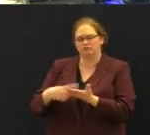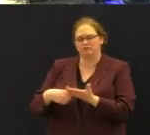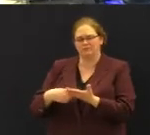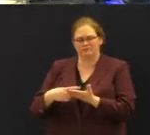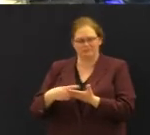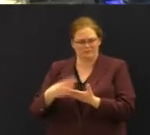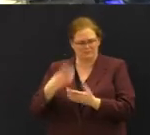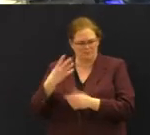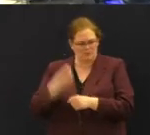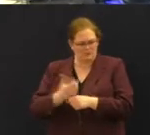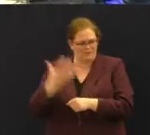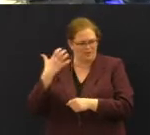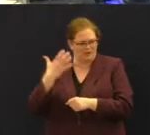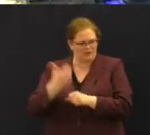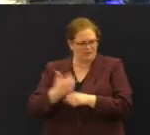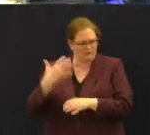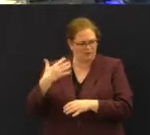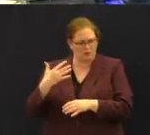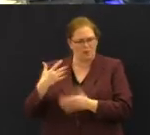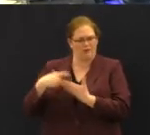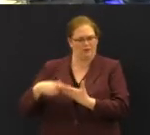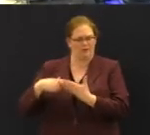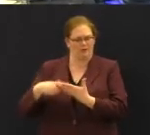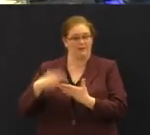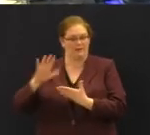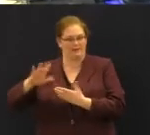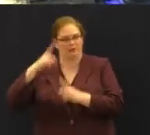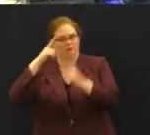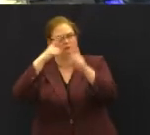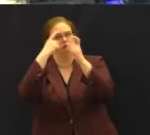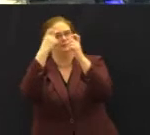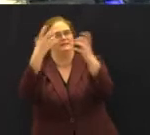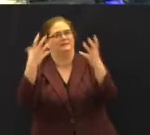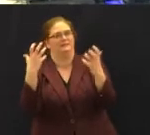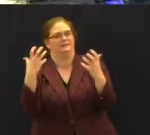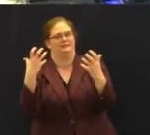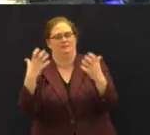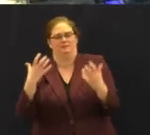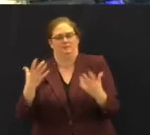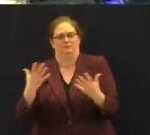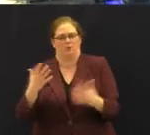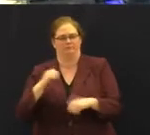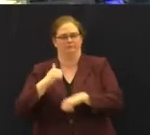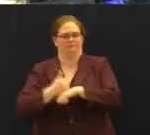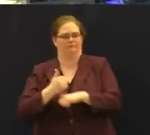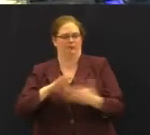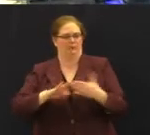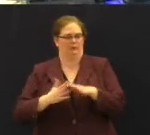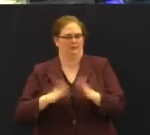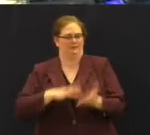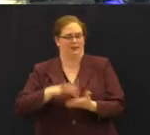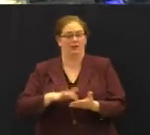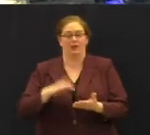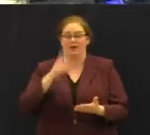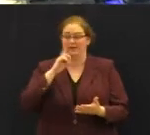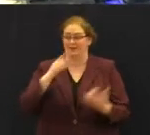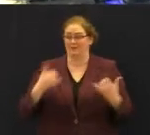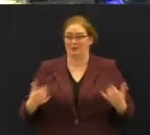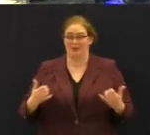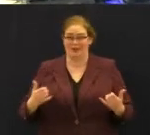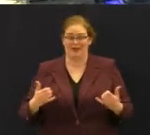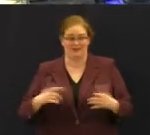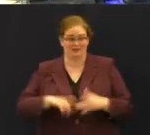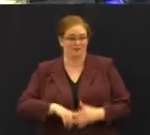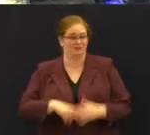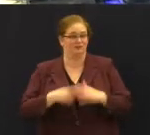4 or 5 years ago, about the dream, I guess, of having some type of community center. And I think today it's the start